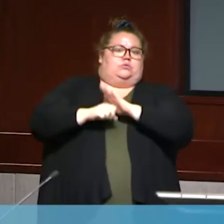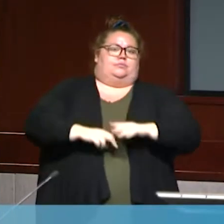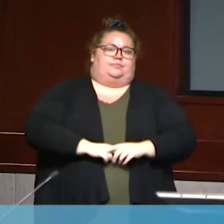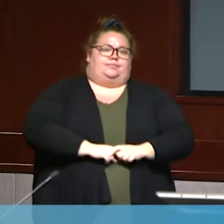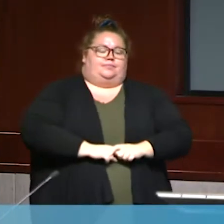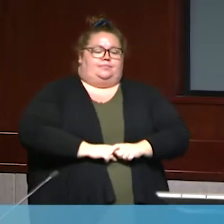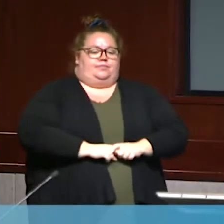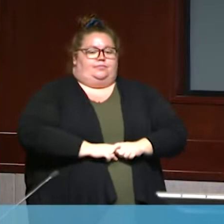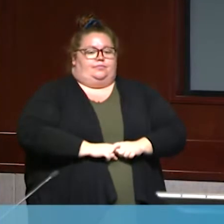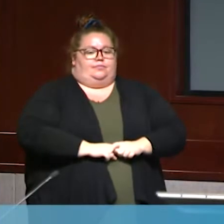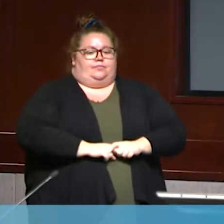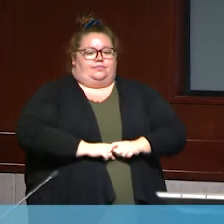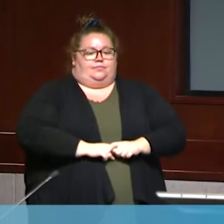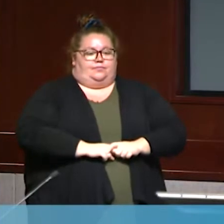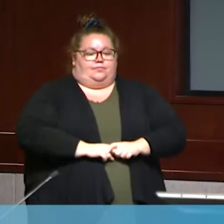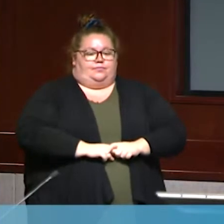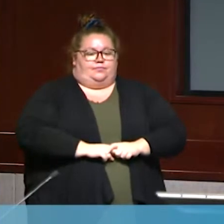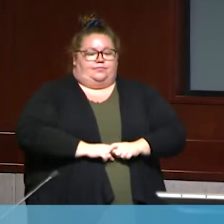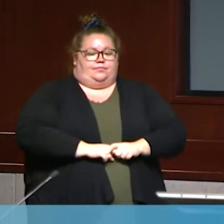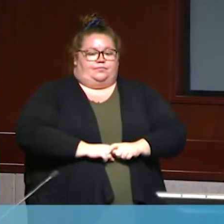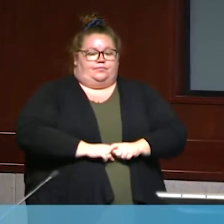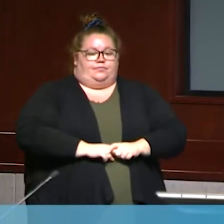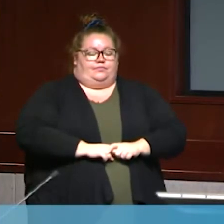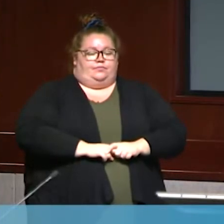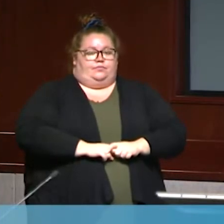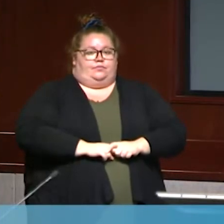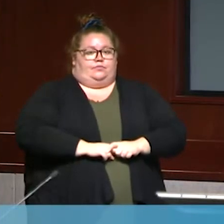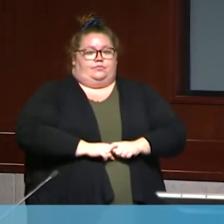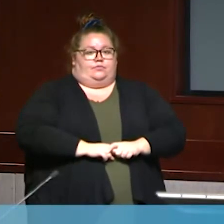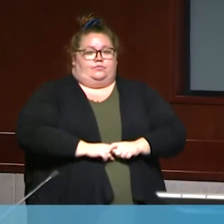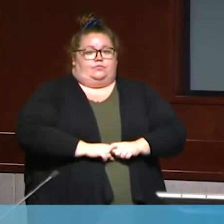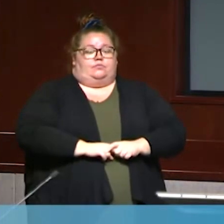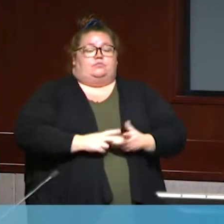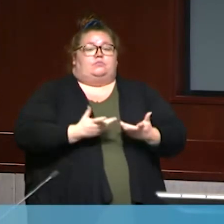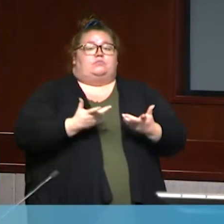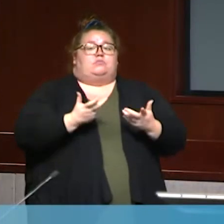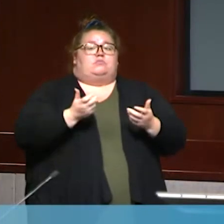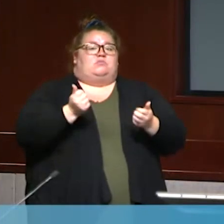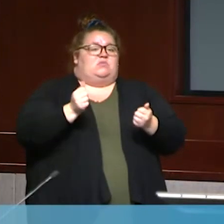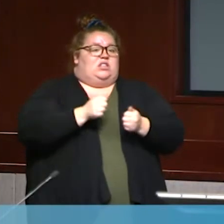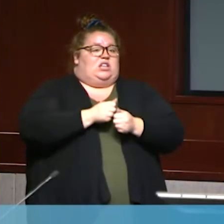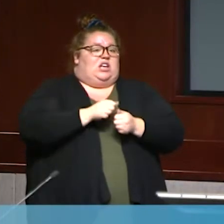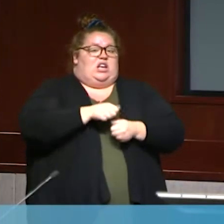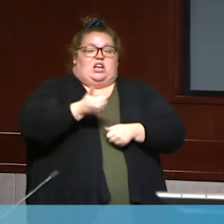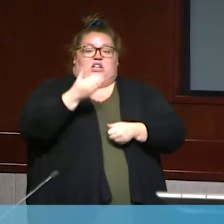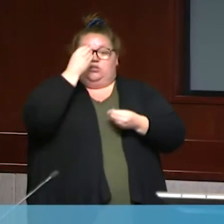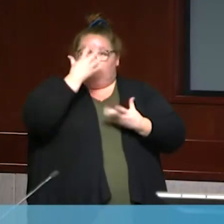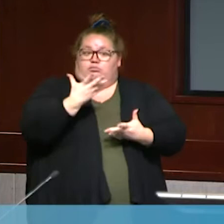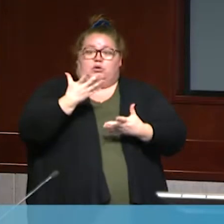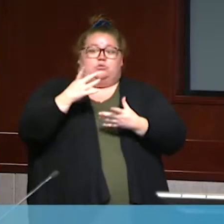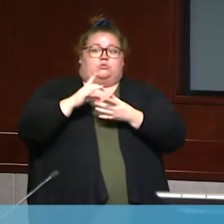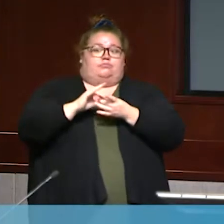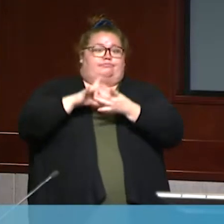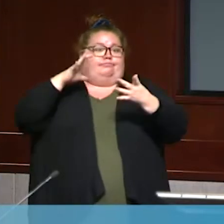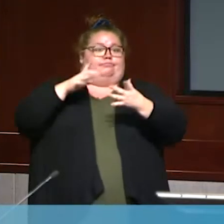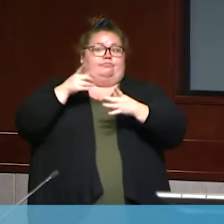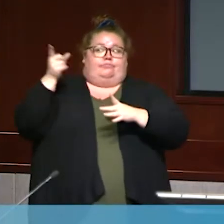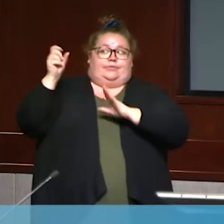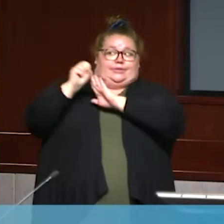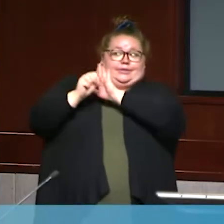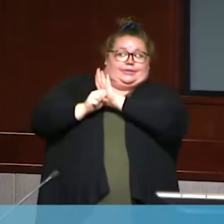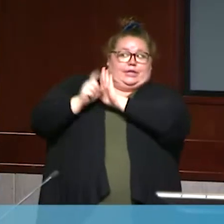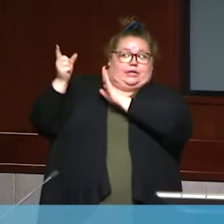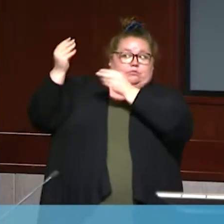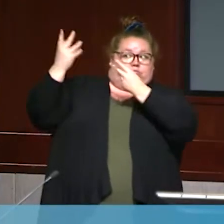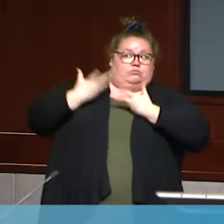We are also reviewing the information released by the state, and one of the components